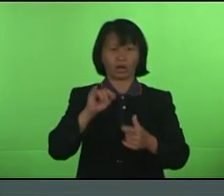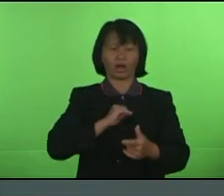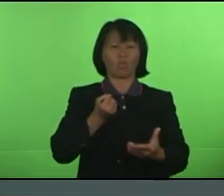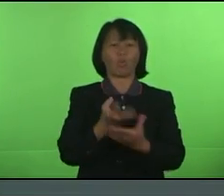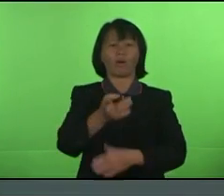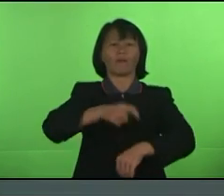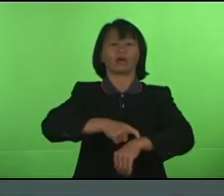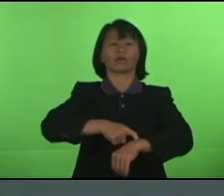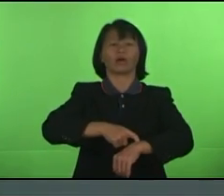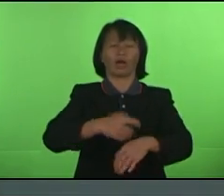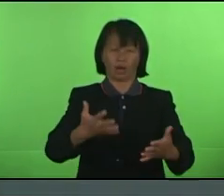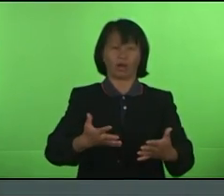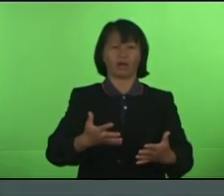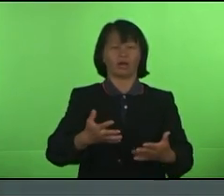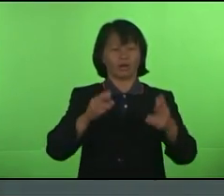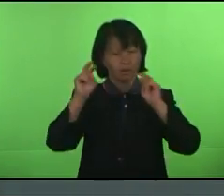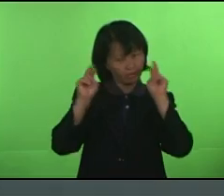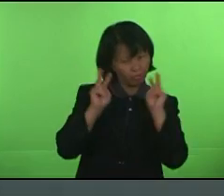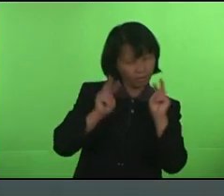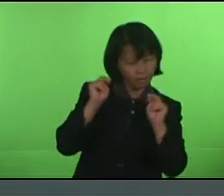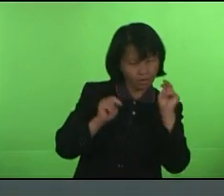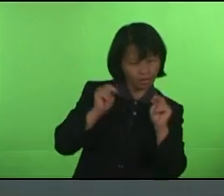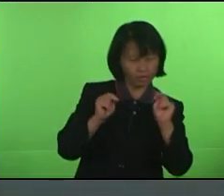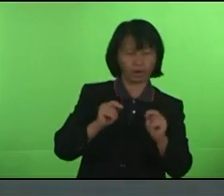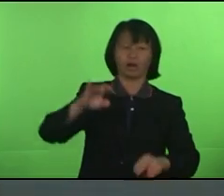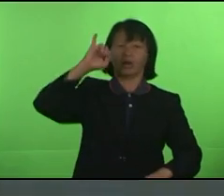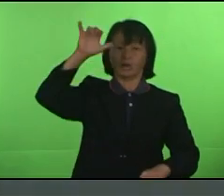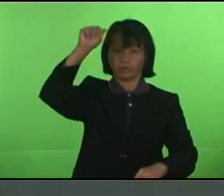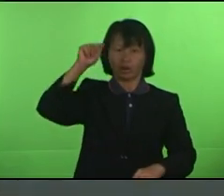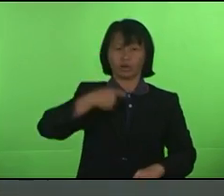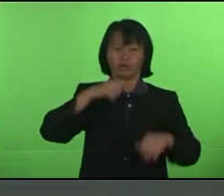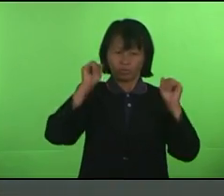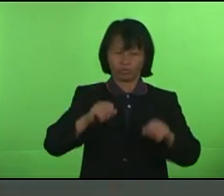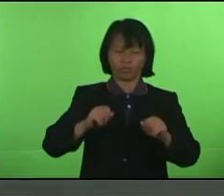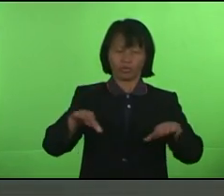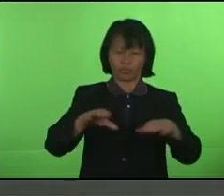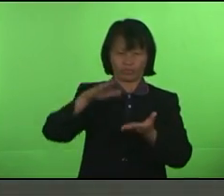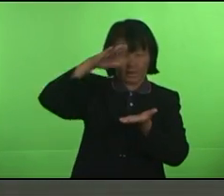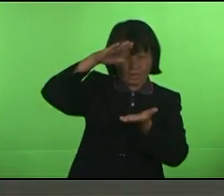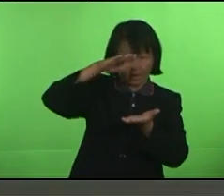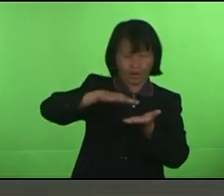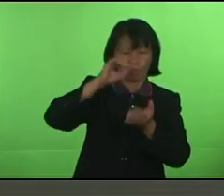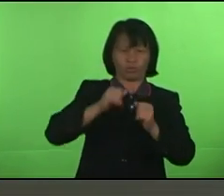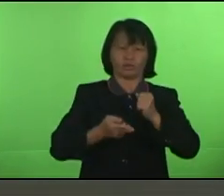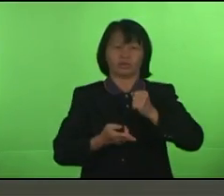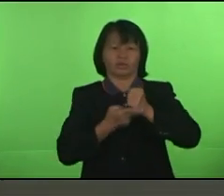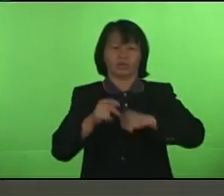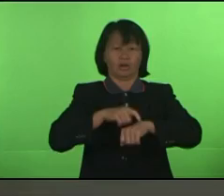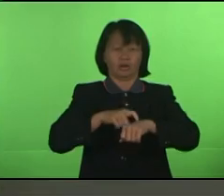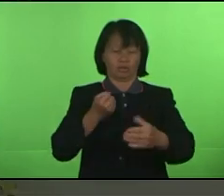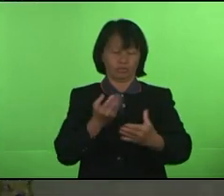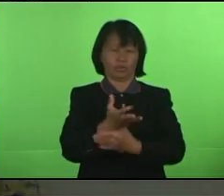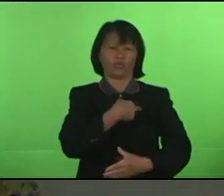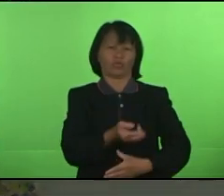time? Then inshallah, you will do all you can to minimize time loss. to